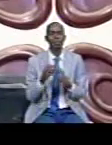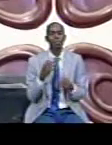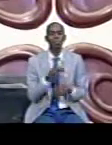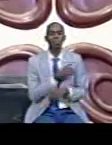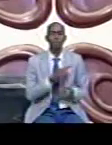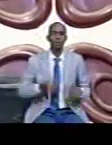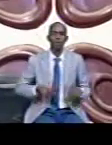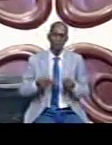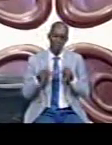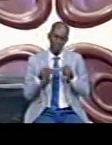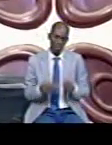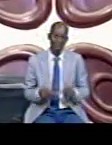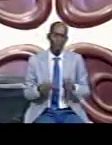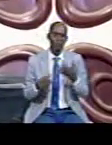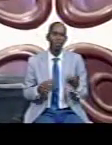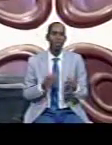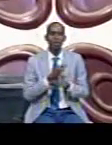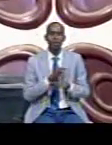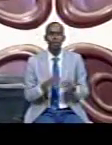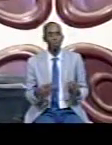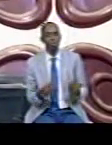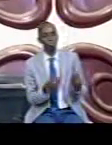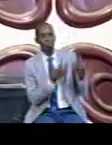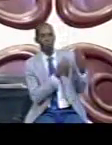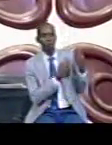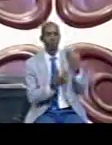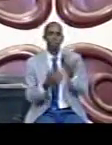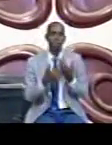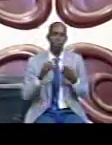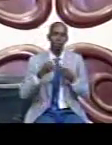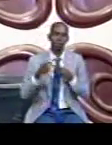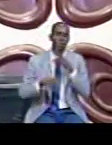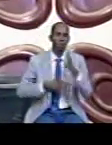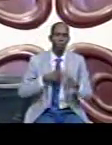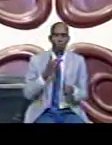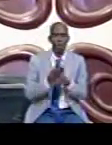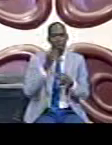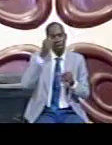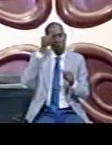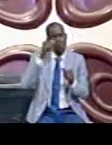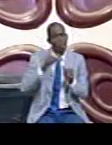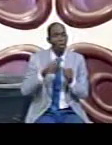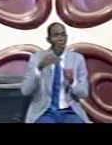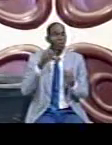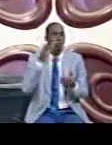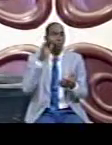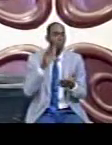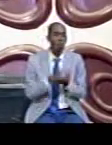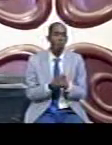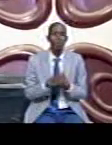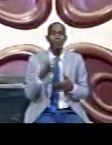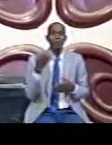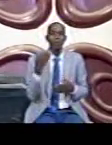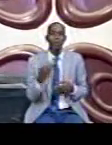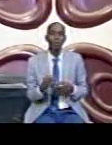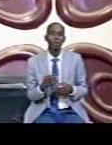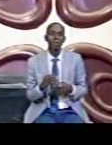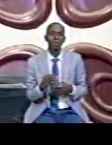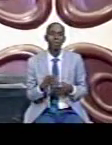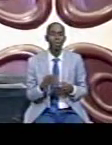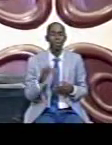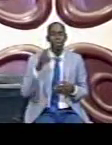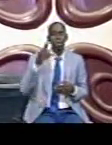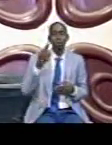there. Don't look back behind you. Remember, the wife of Lord was told, they were told, don't look